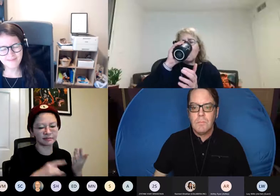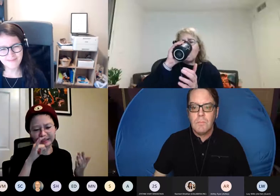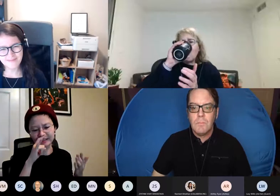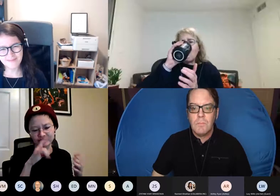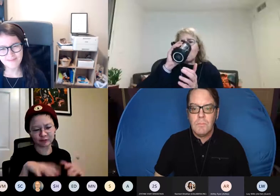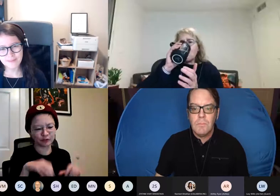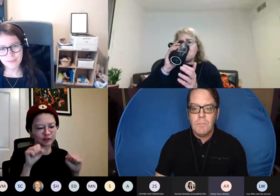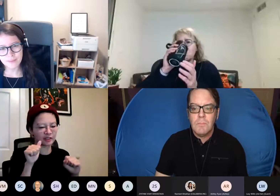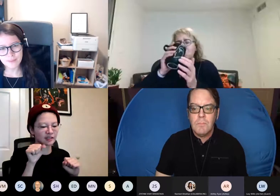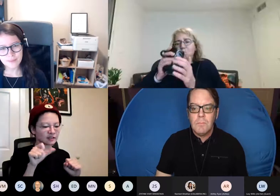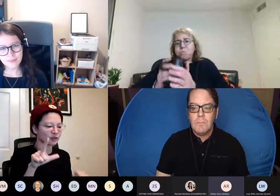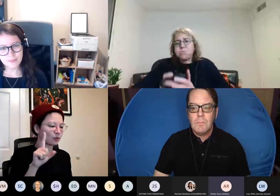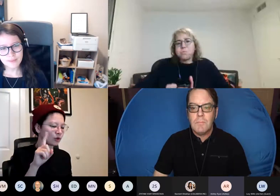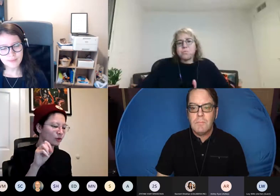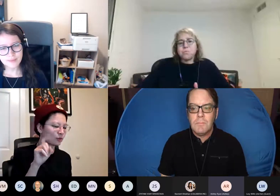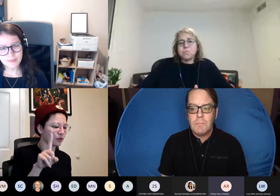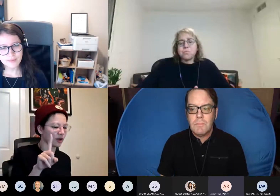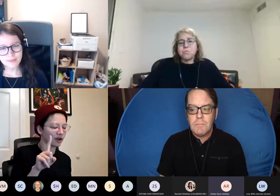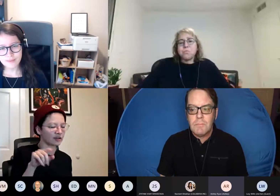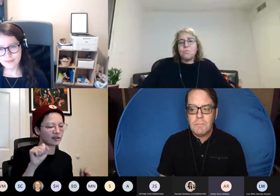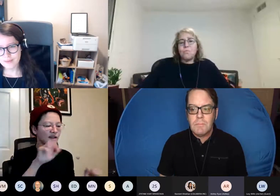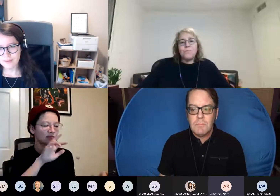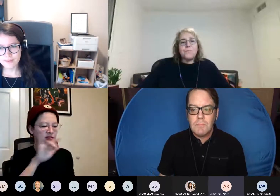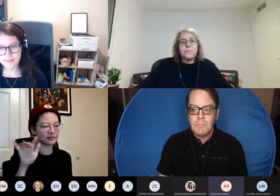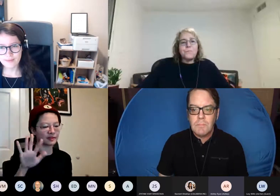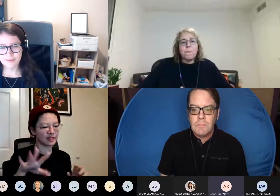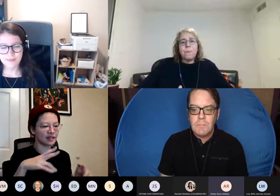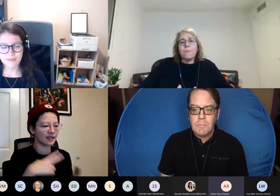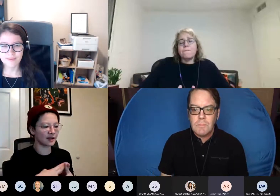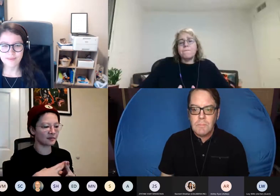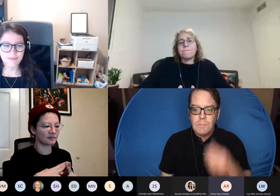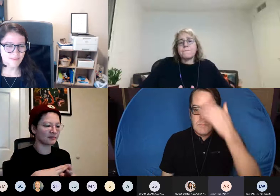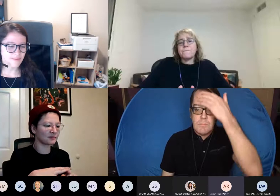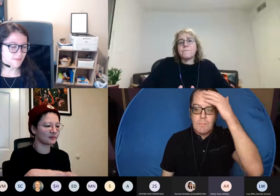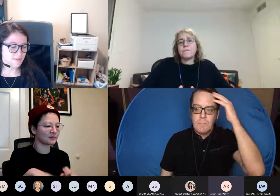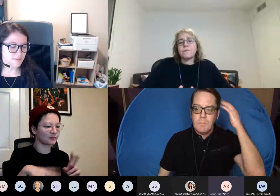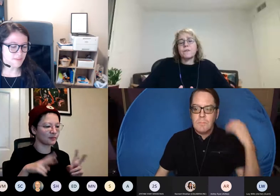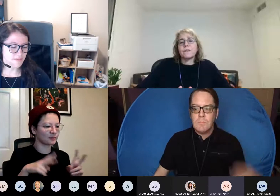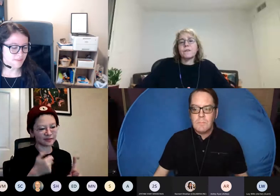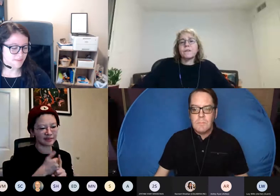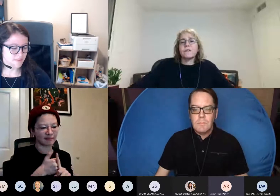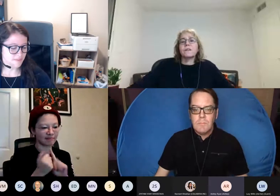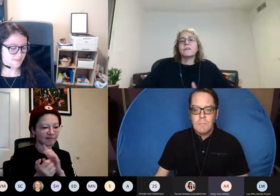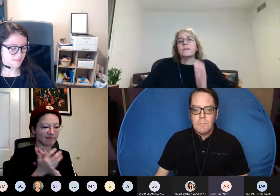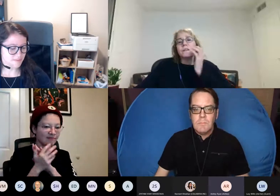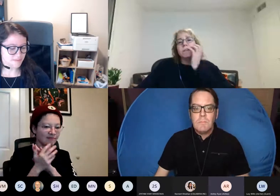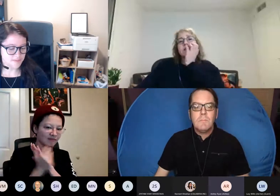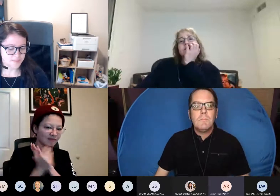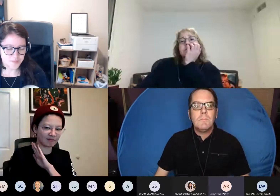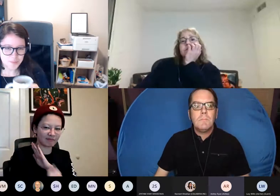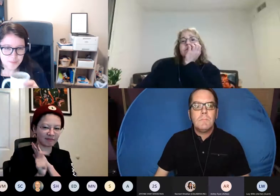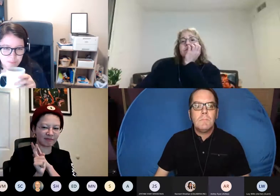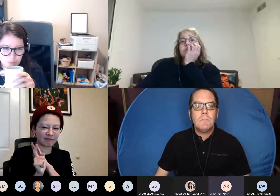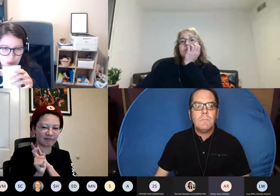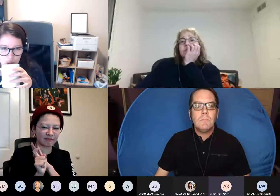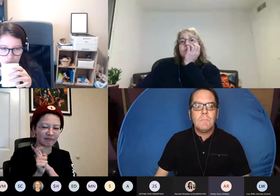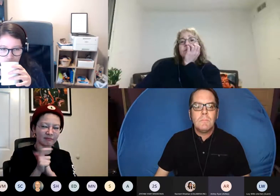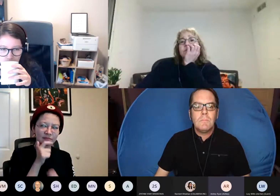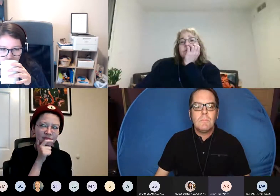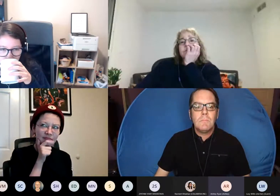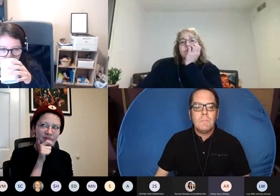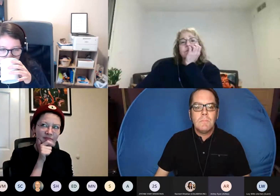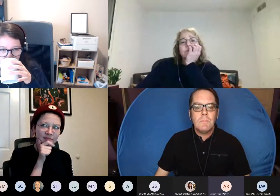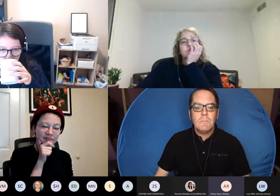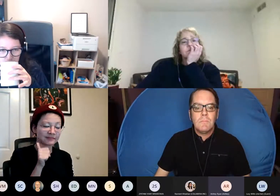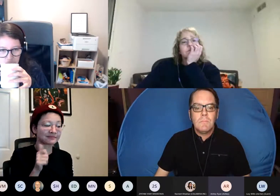Sign Language." And I questioned it. I know there's a lot of people who take ASL 101, who know basic finger spelling and